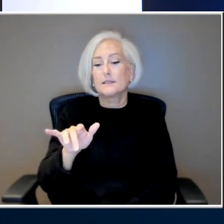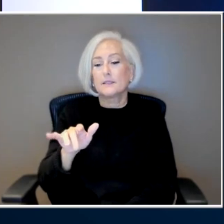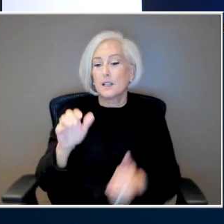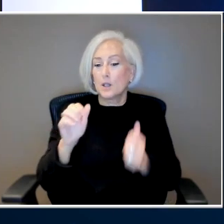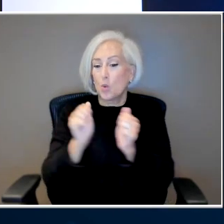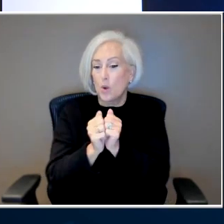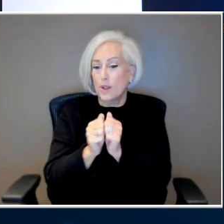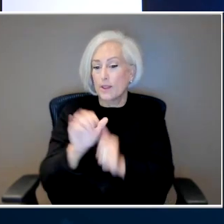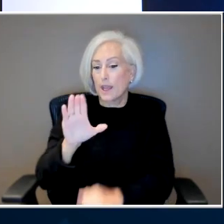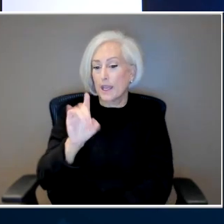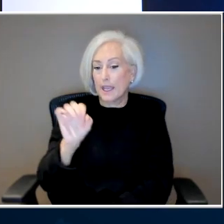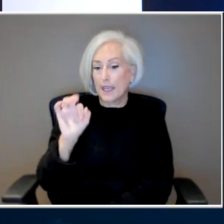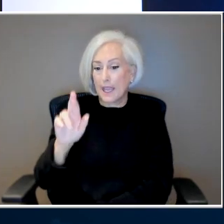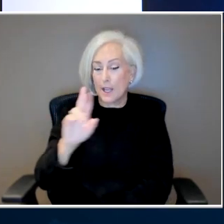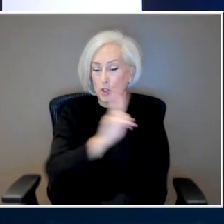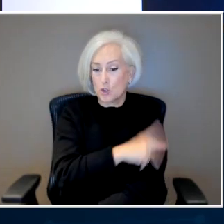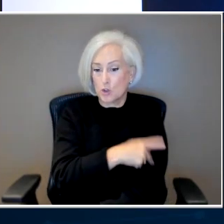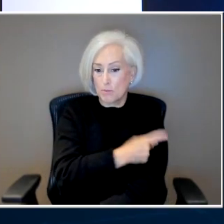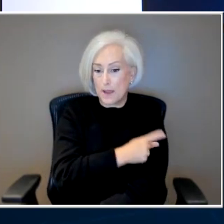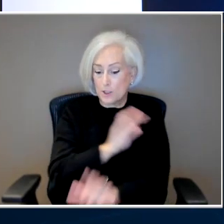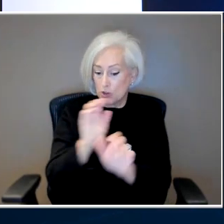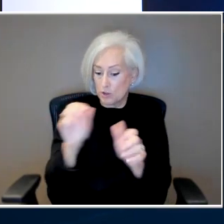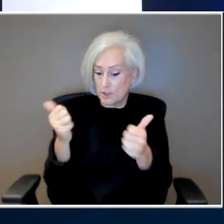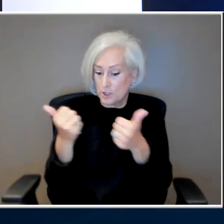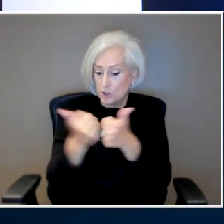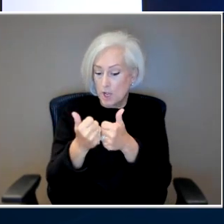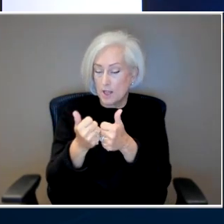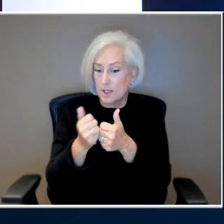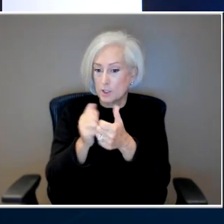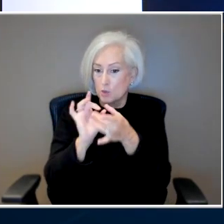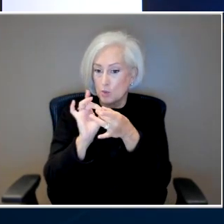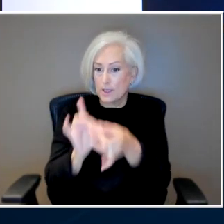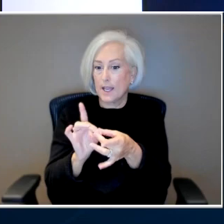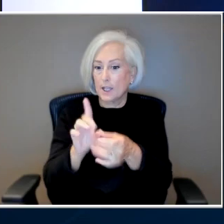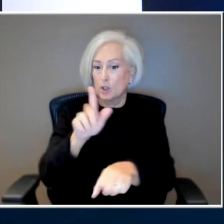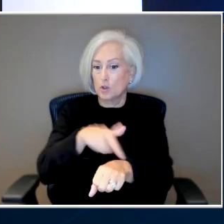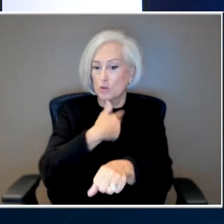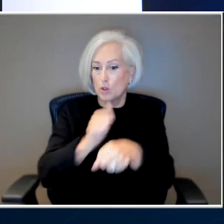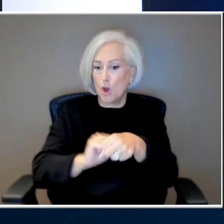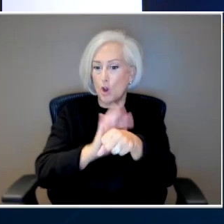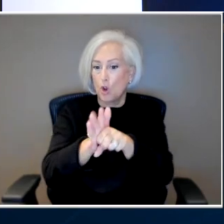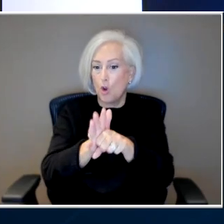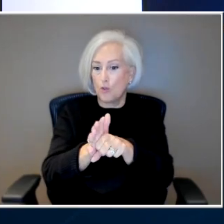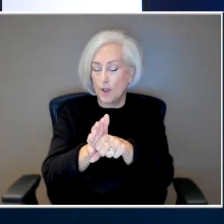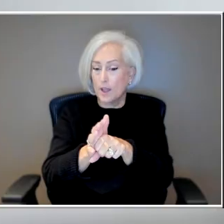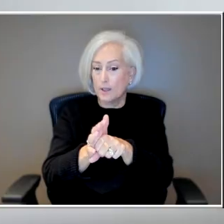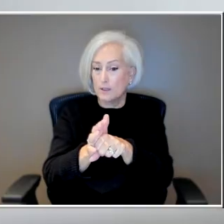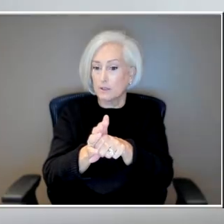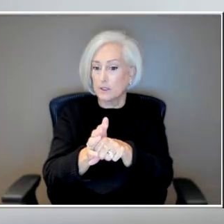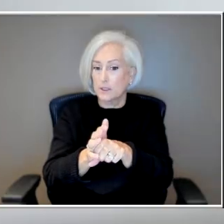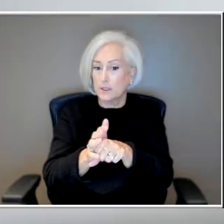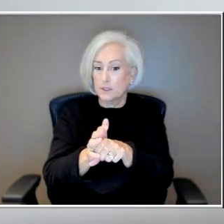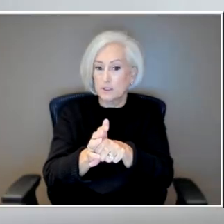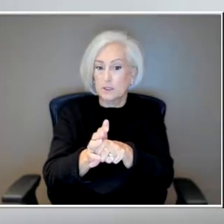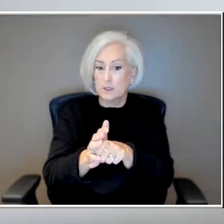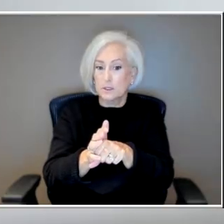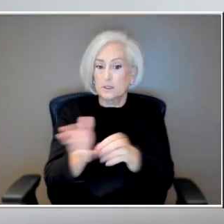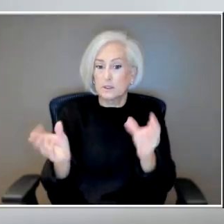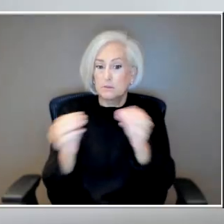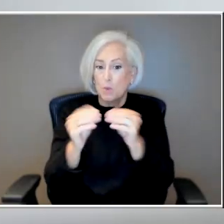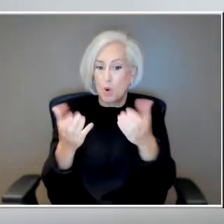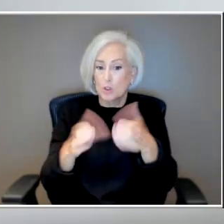patients, the challenge along COVID probably is greater. It is, again, the